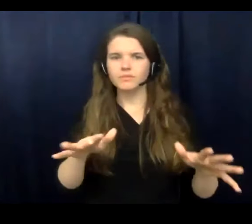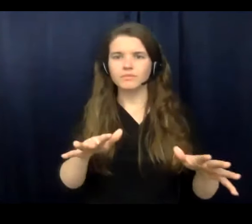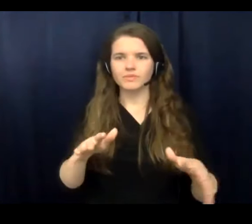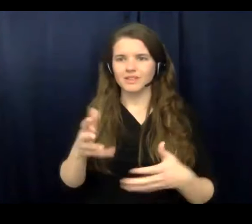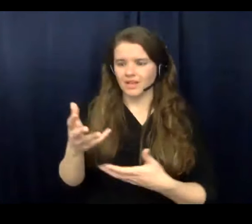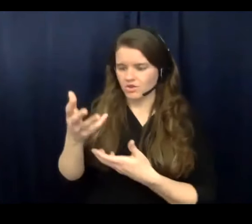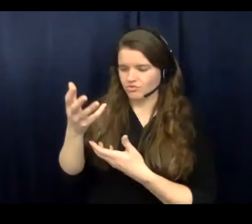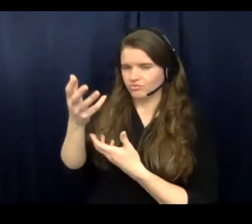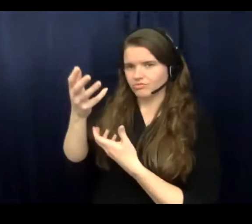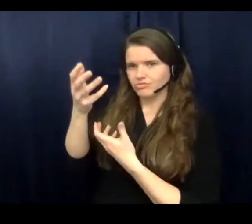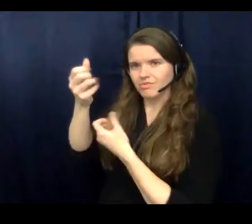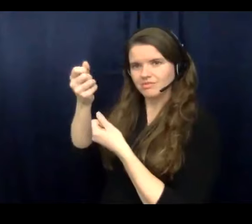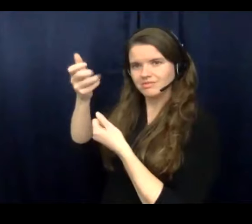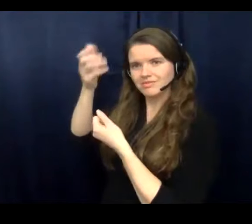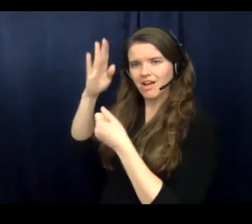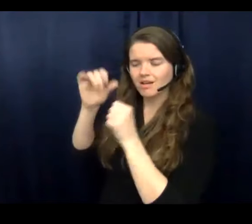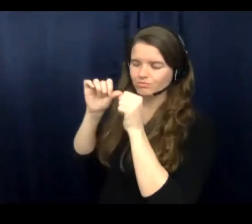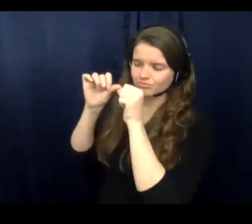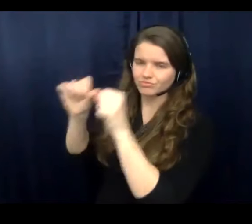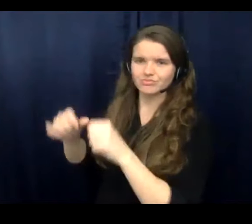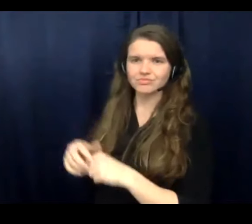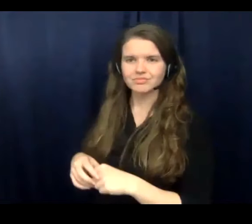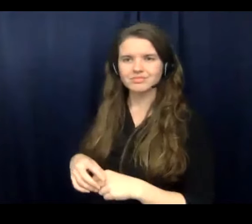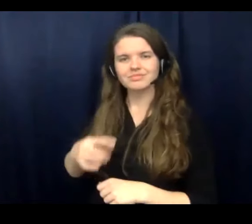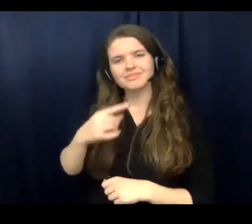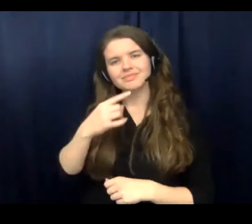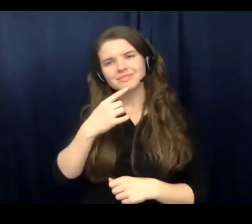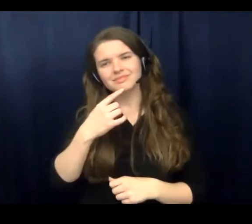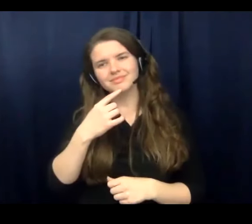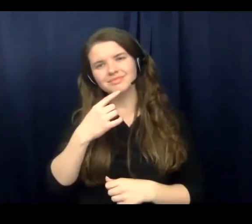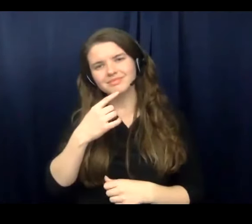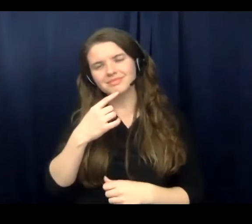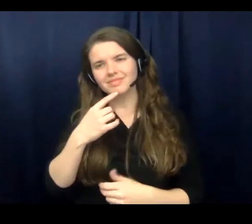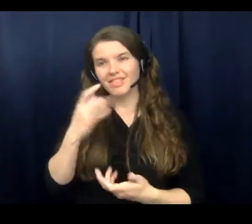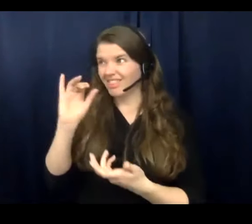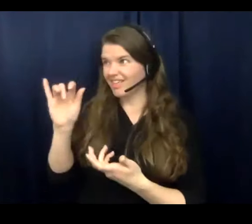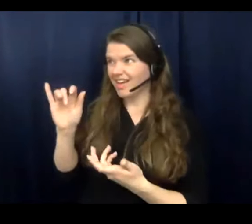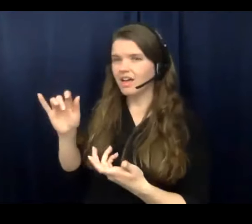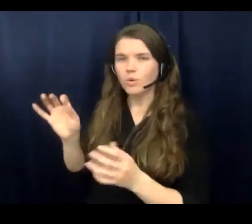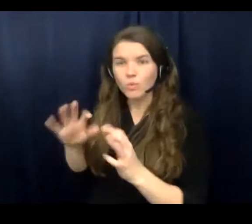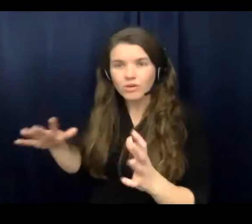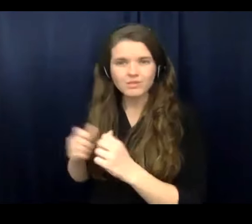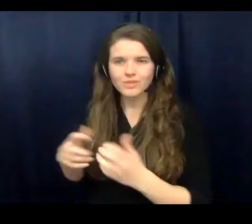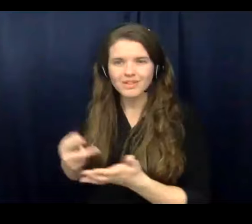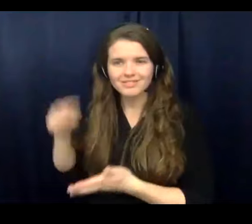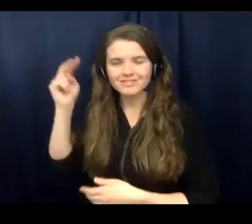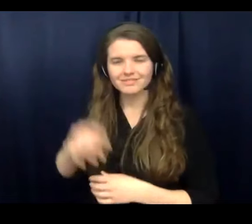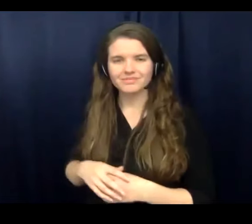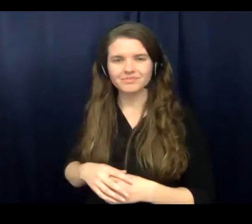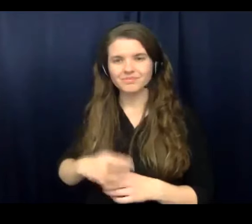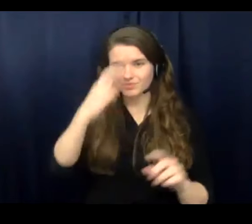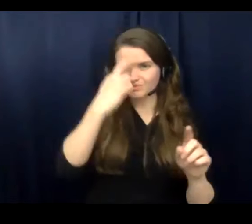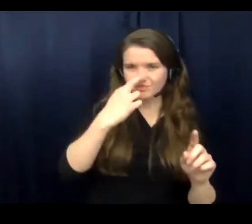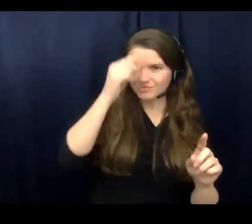in God that holds on. And yet he's saying this would be totally empty. Rome and Greece focused on this